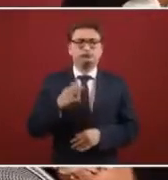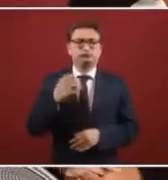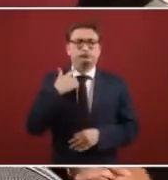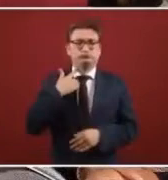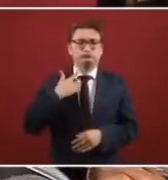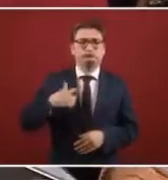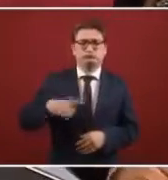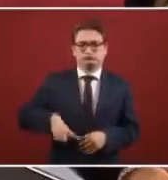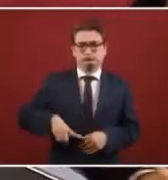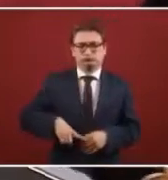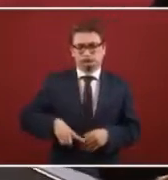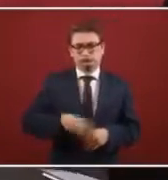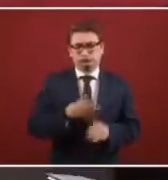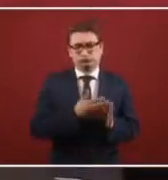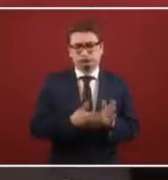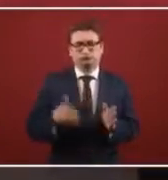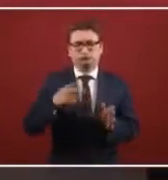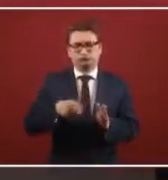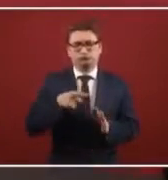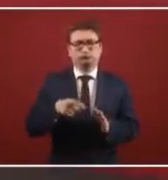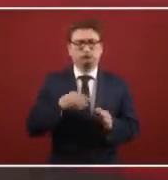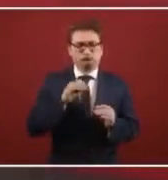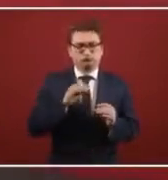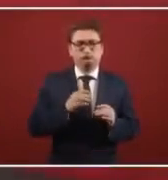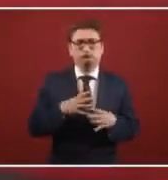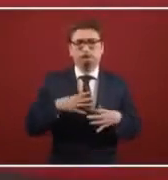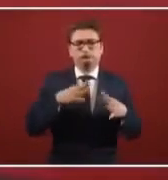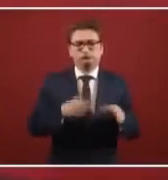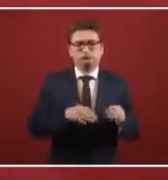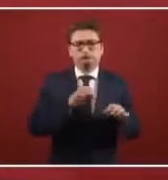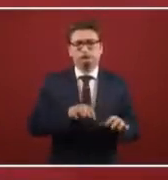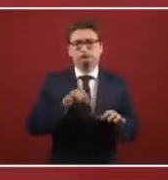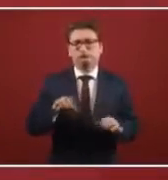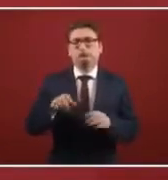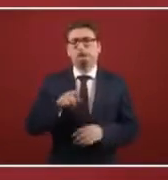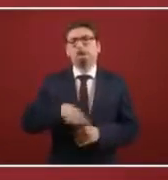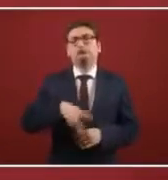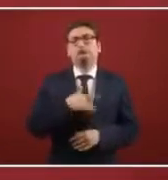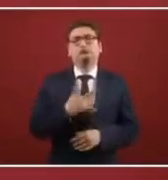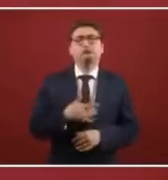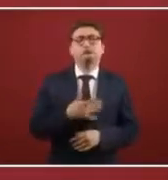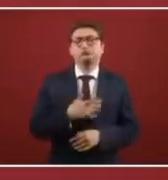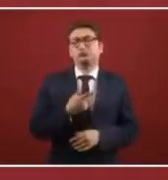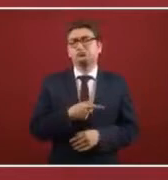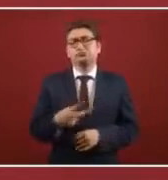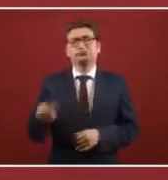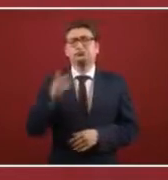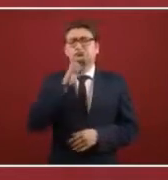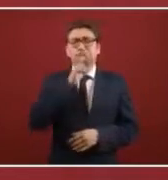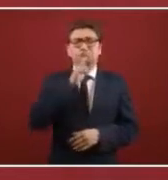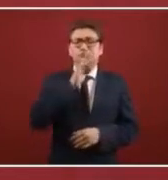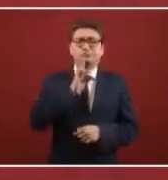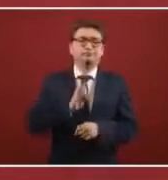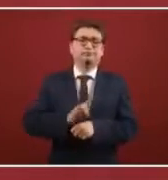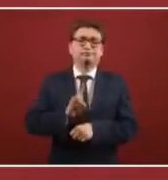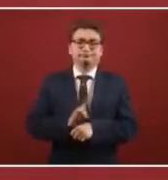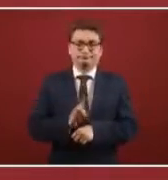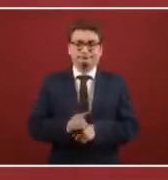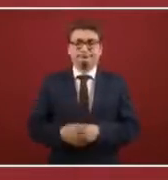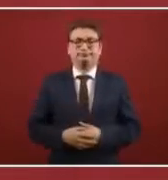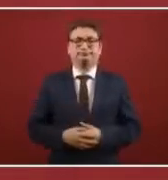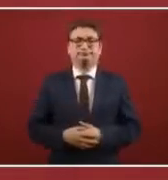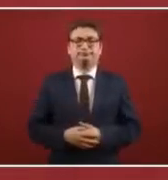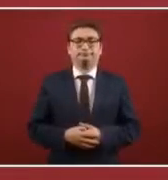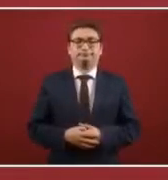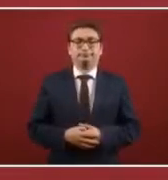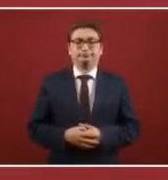neoliberal period in order to simulate de que les preocupaba la that they pobreza. were worried about poverty, Cuando, when in al mismo fact, tiempo,